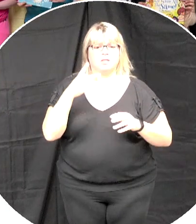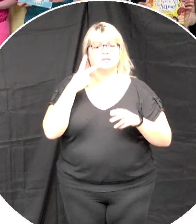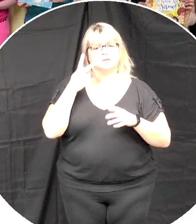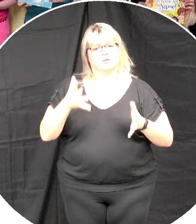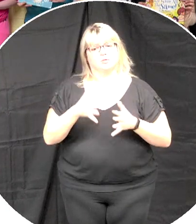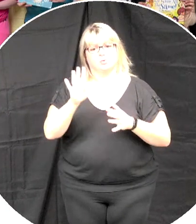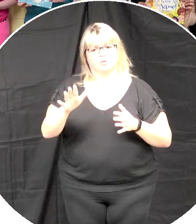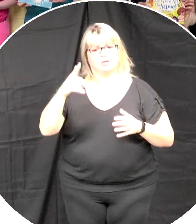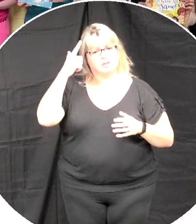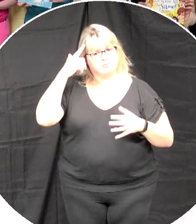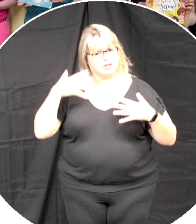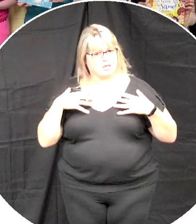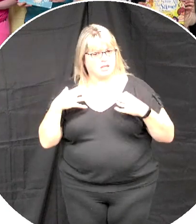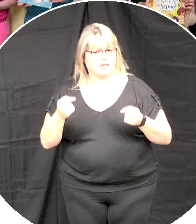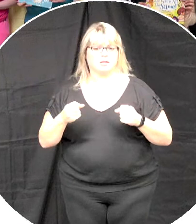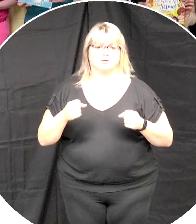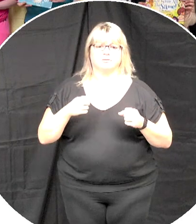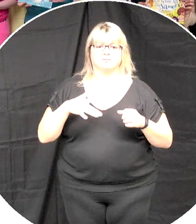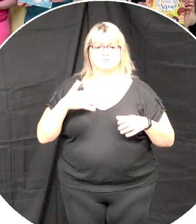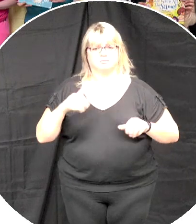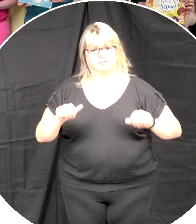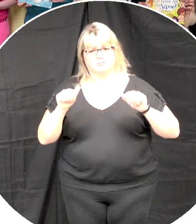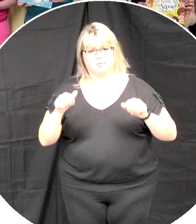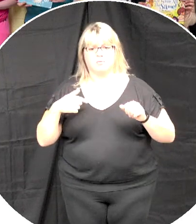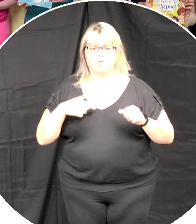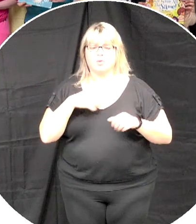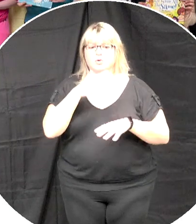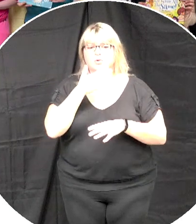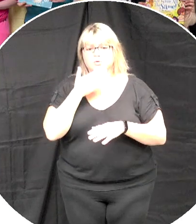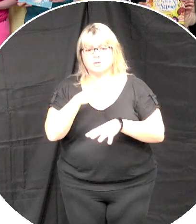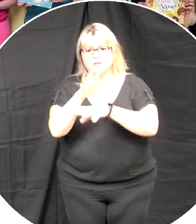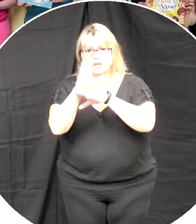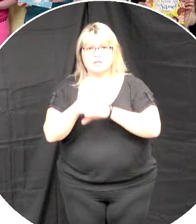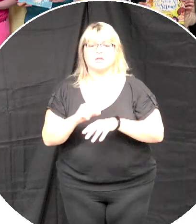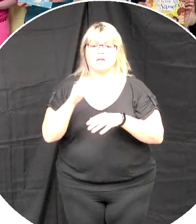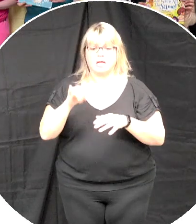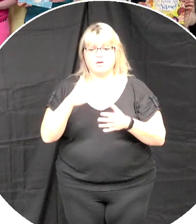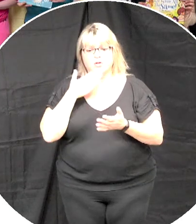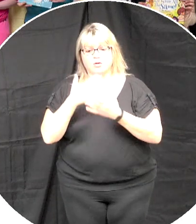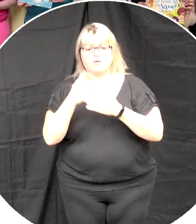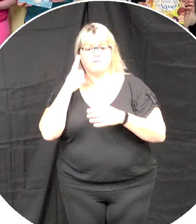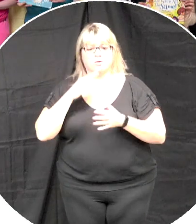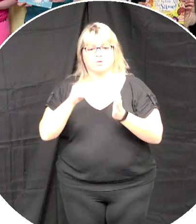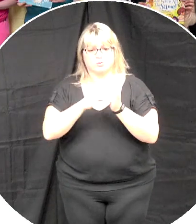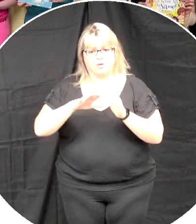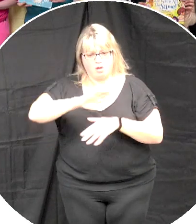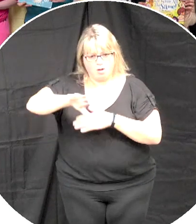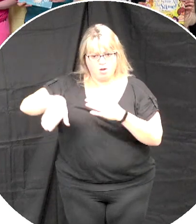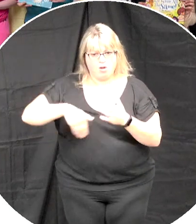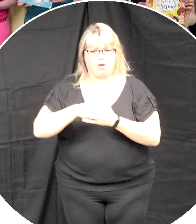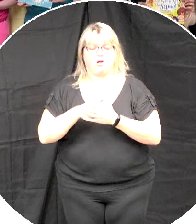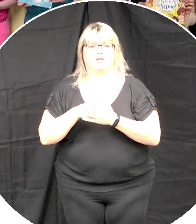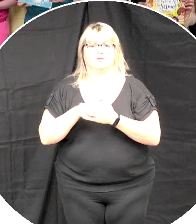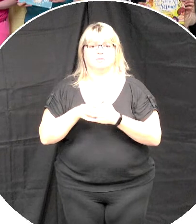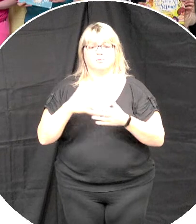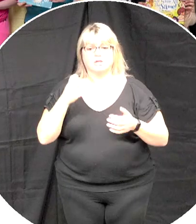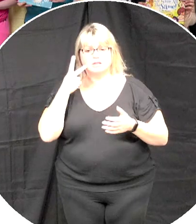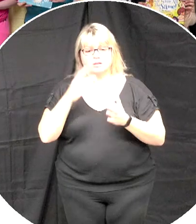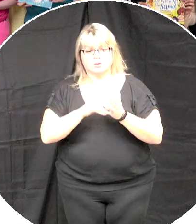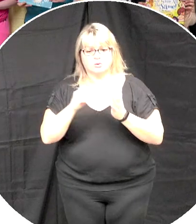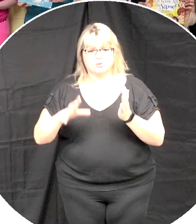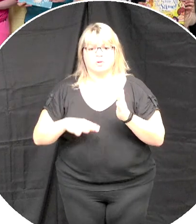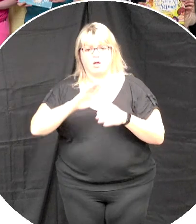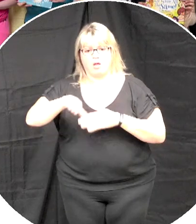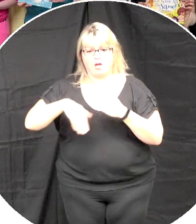and facilitated the sharing of exemplary practices to the benefit of all students while enhancing student engagement and success.